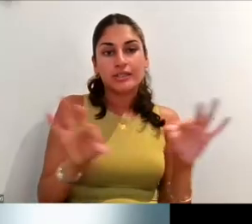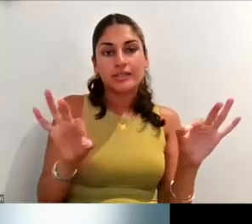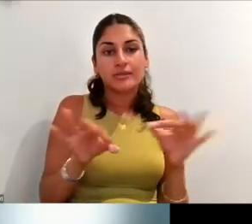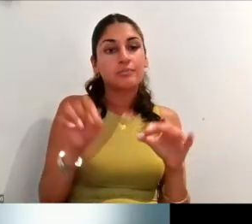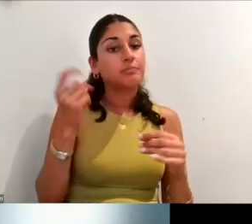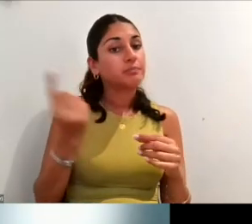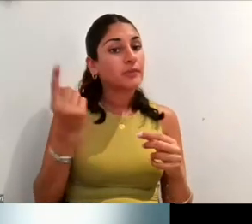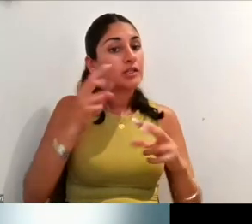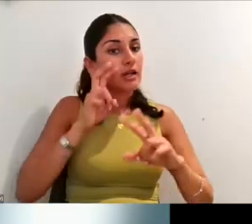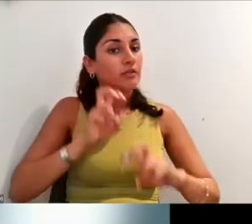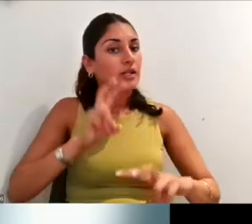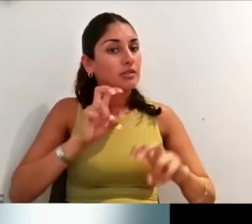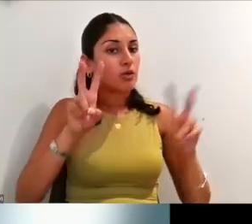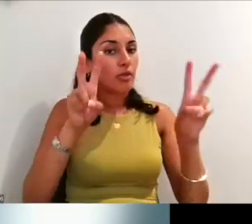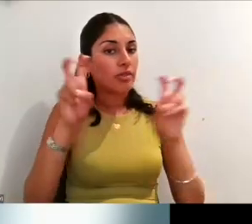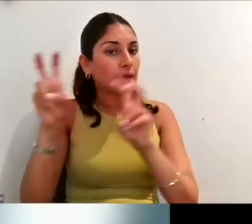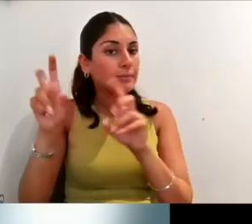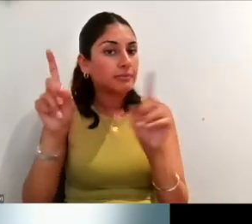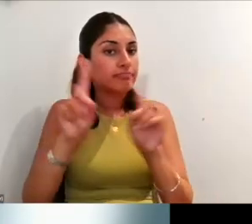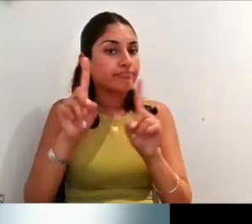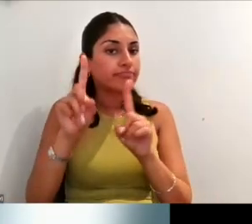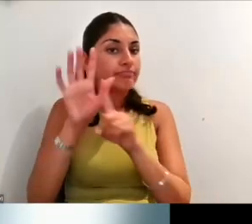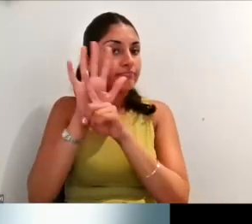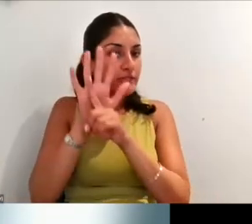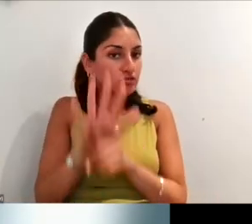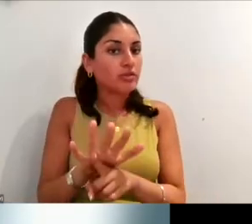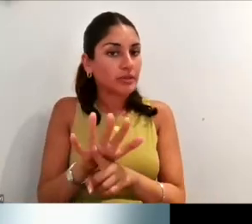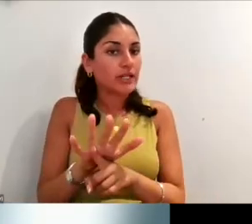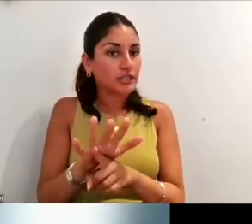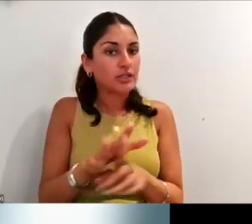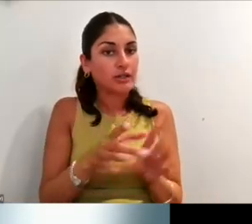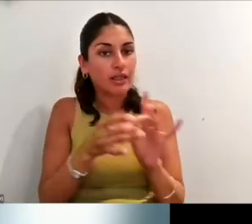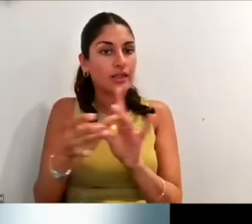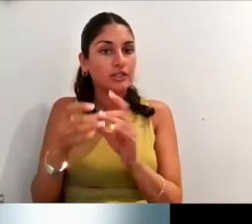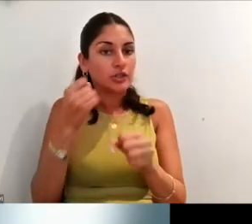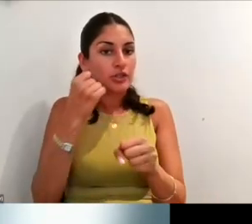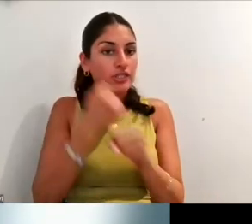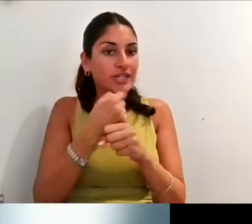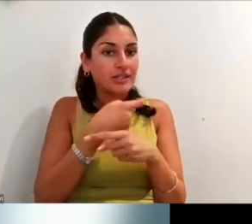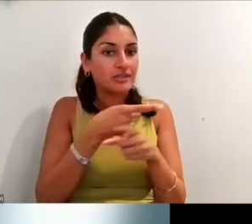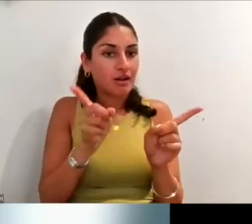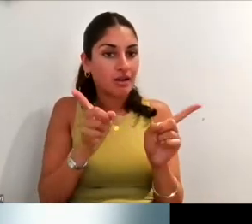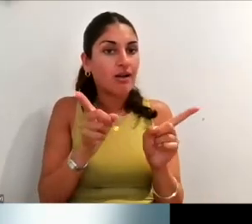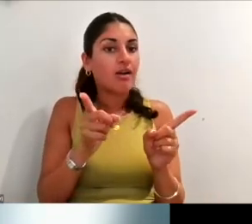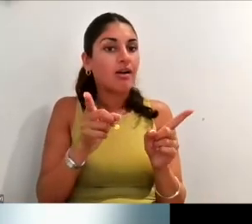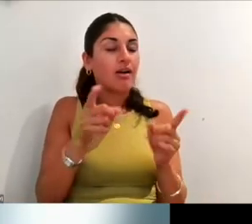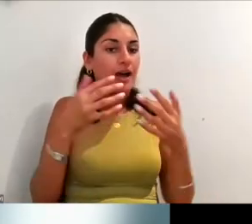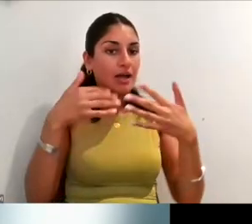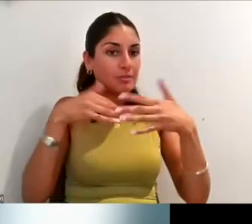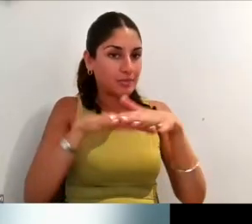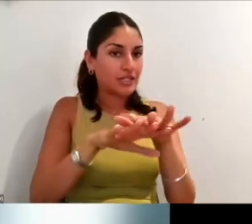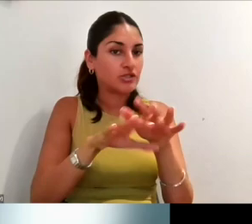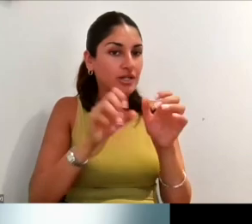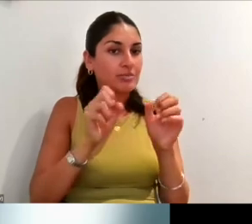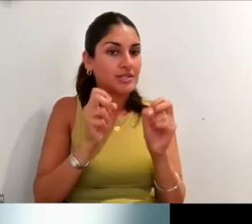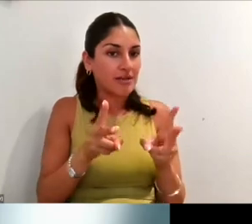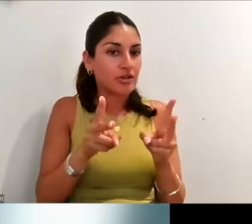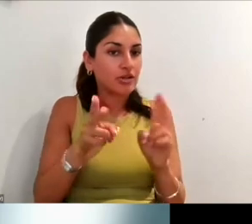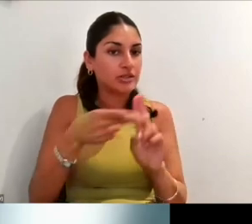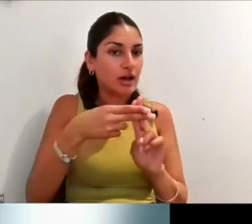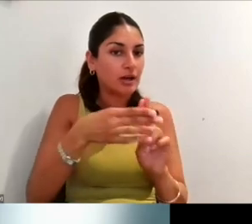of discrimination, particularly based on gender and cultural and mainstream stereotypes. So it's